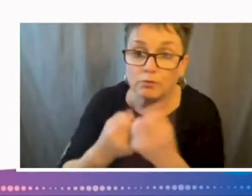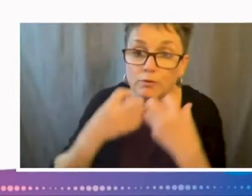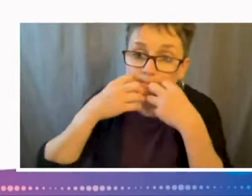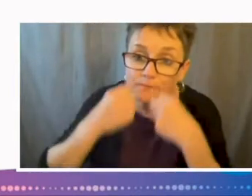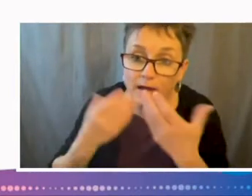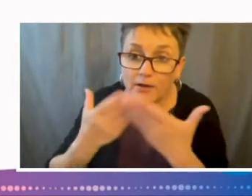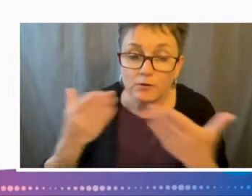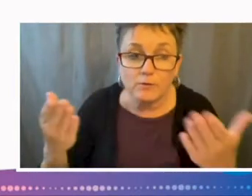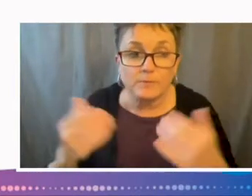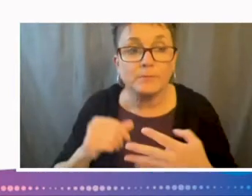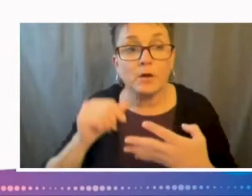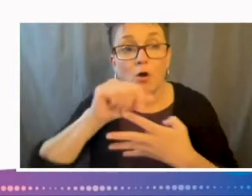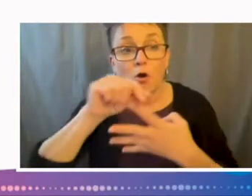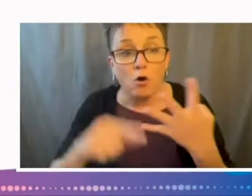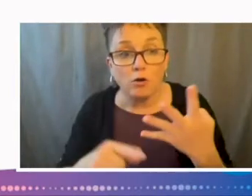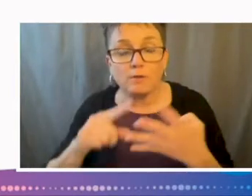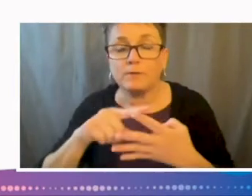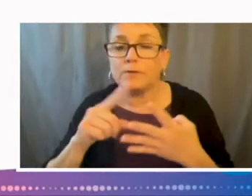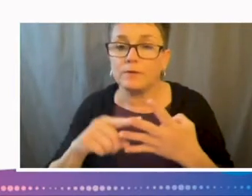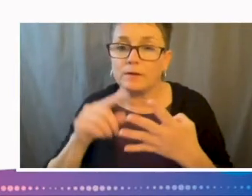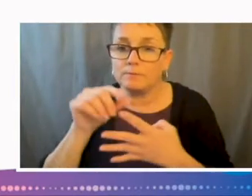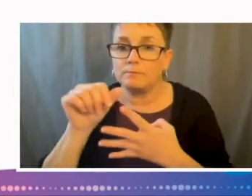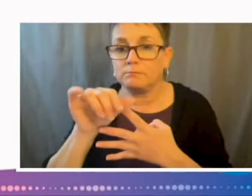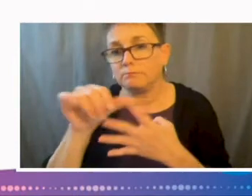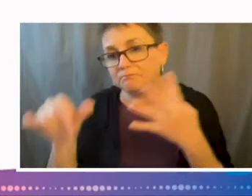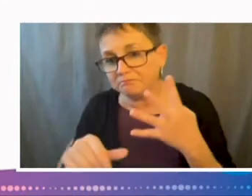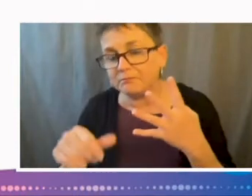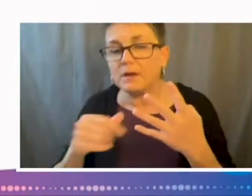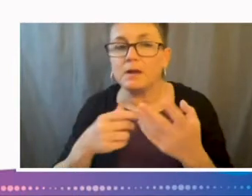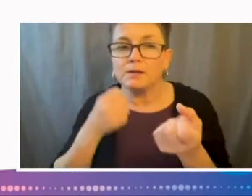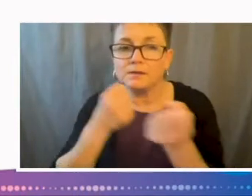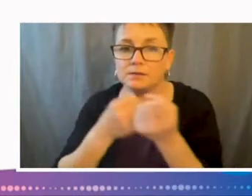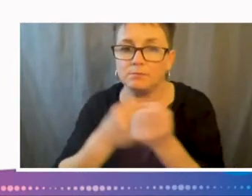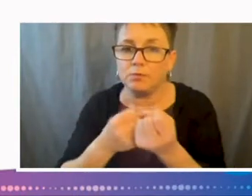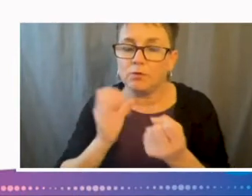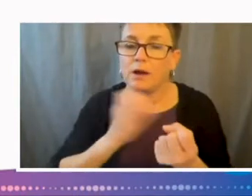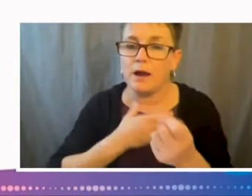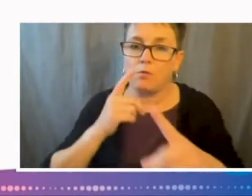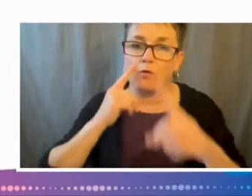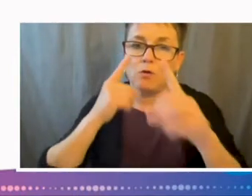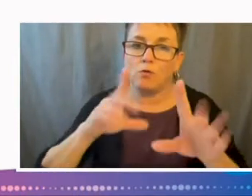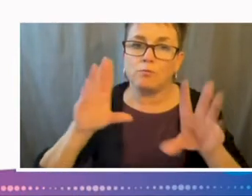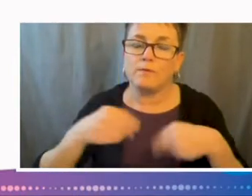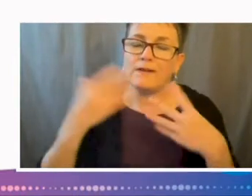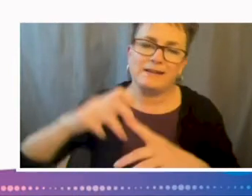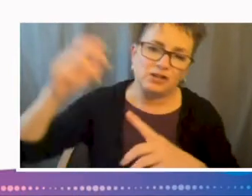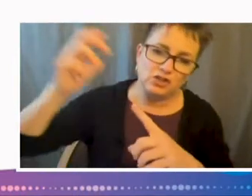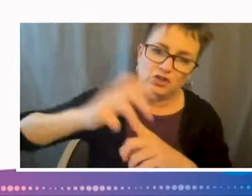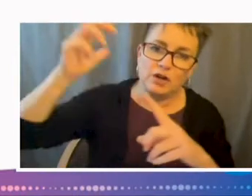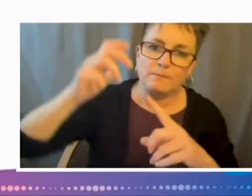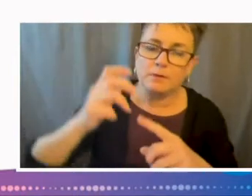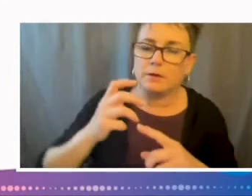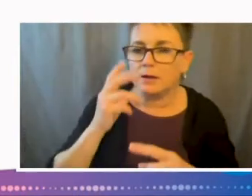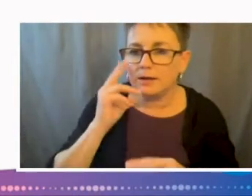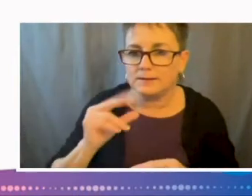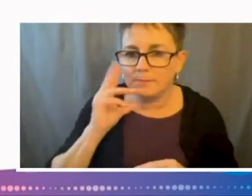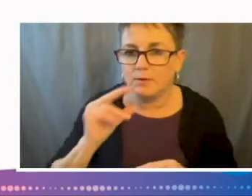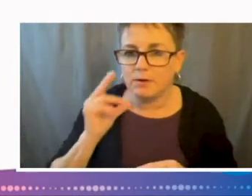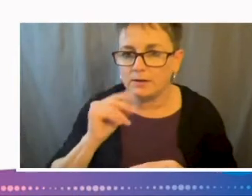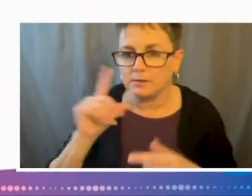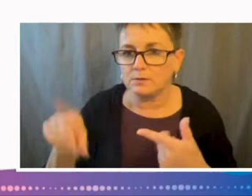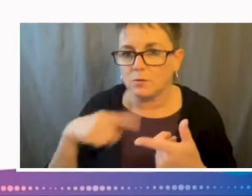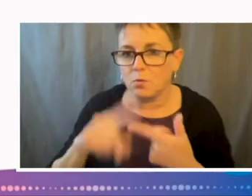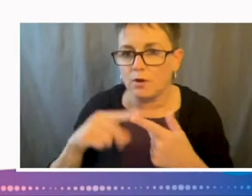common a commitment to supporting New Jersey Transit's goal of providing a best-in-class service experience to all New Jersey